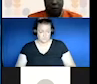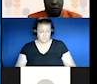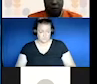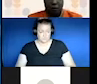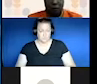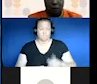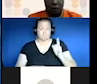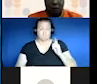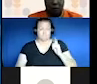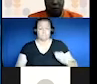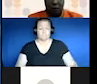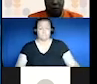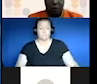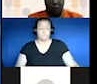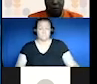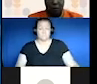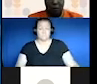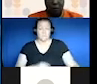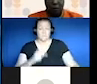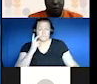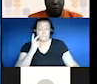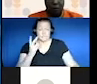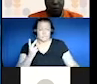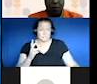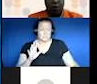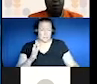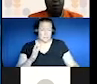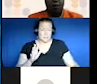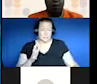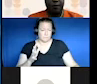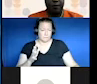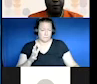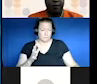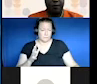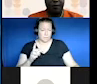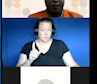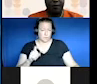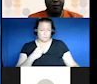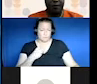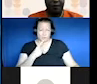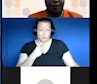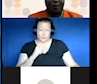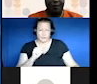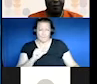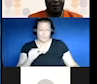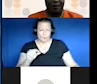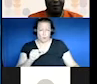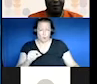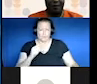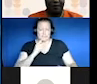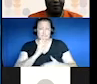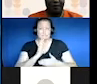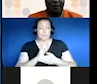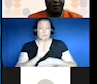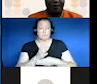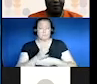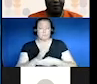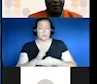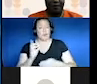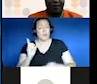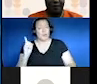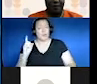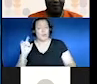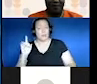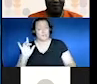Oh, there you go. So I can see it kind of hovering over there. It should be a red little bar that says stop share. I